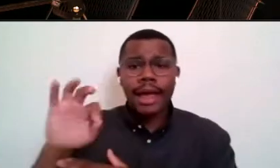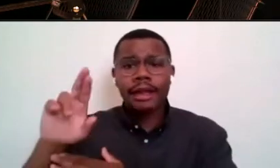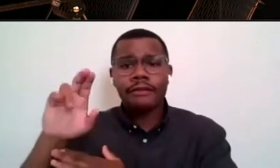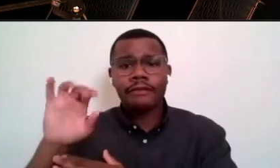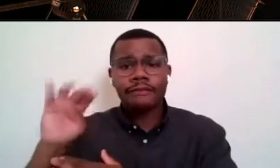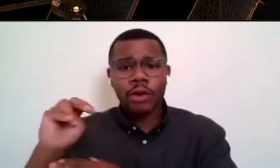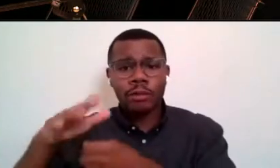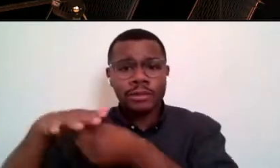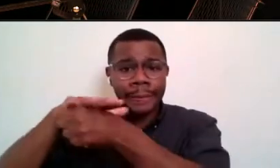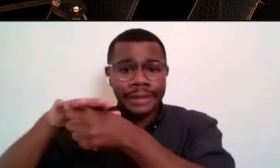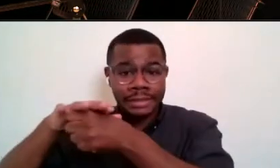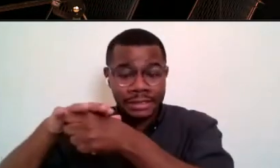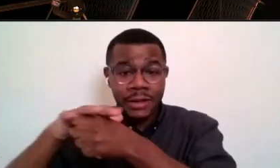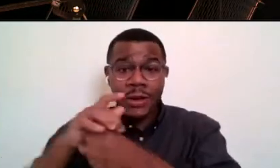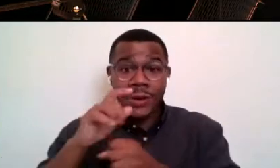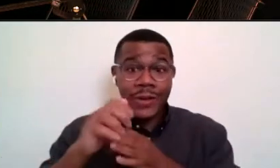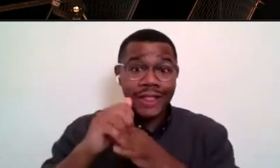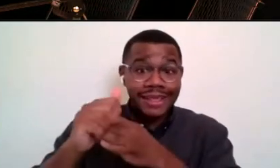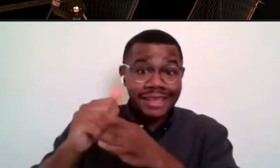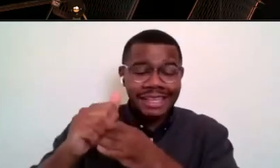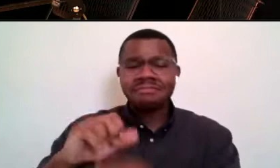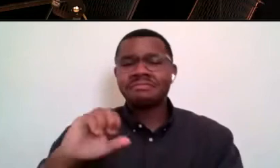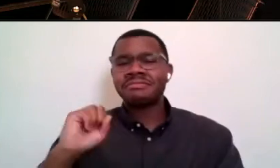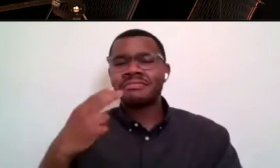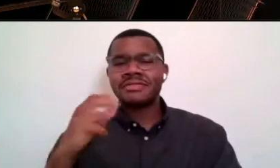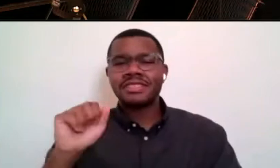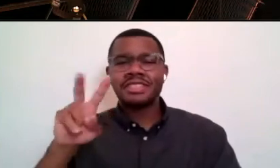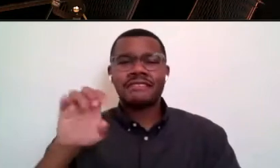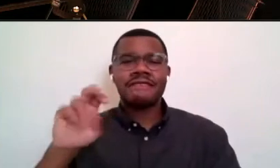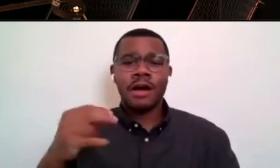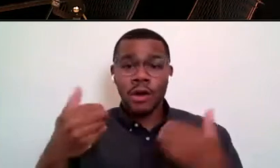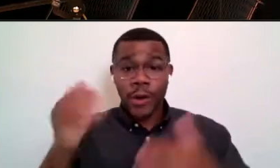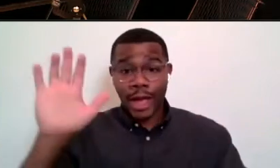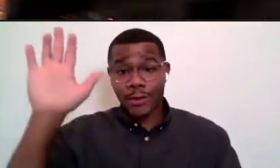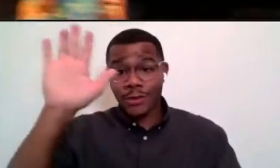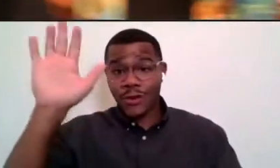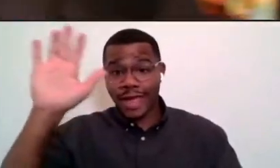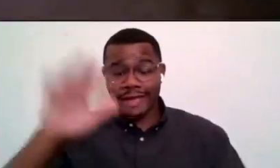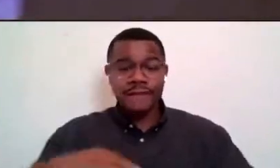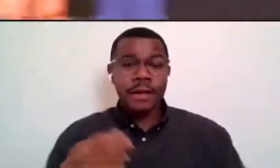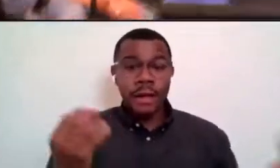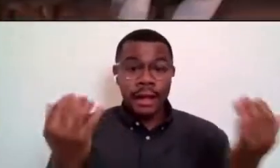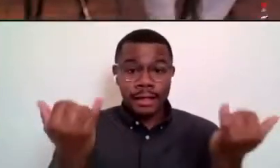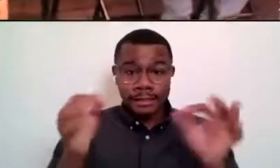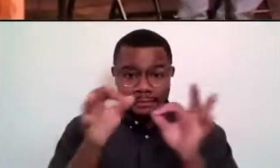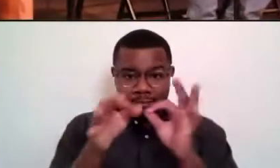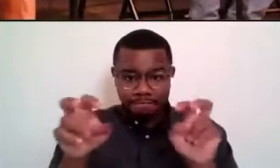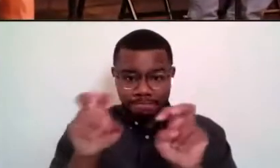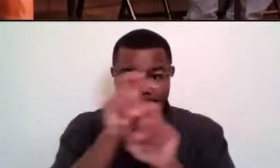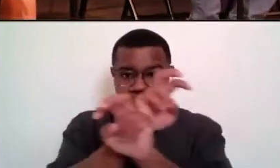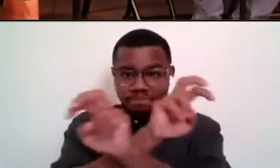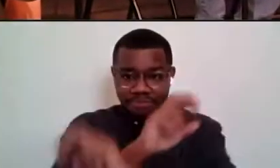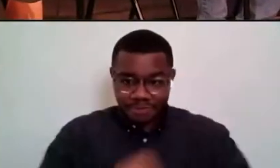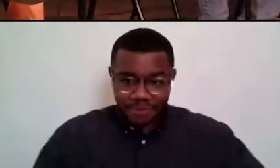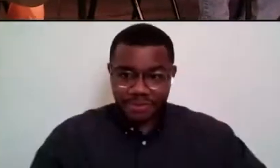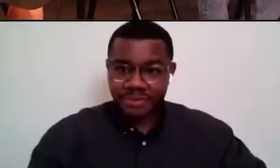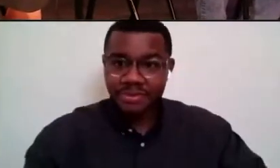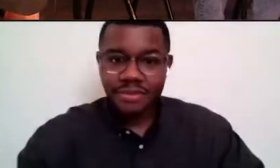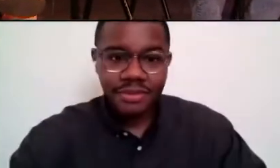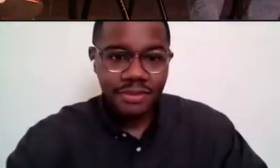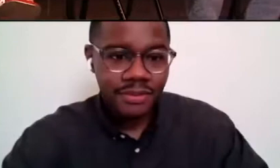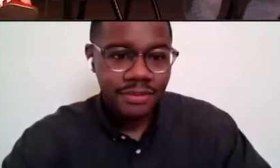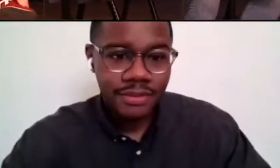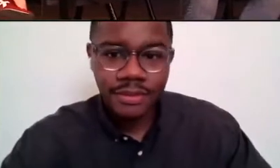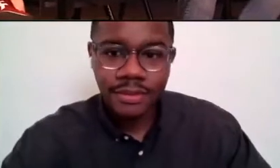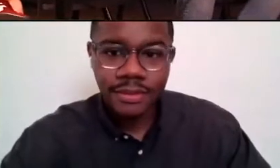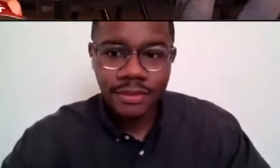that, Siobhan, wave to the people. Siobhan O'Loughlin is gonna be our MC and joker, taking us through